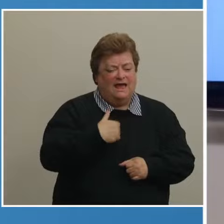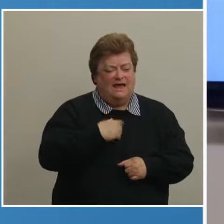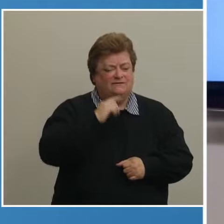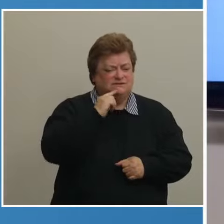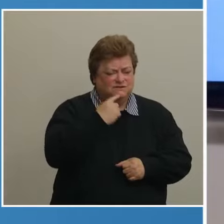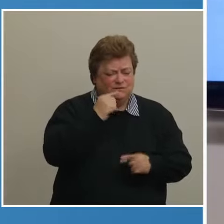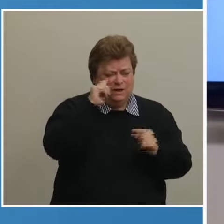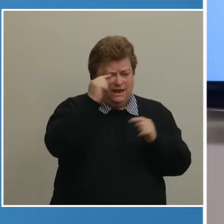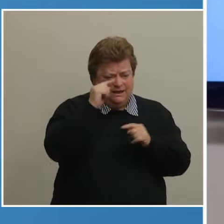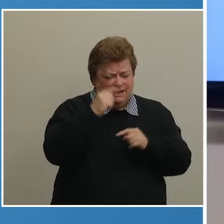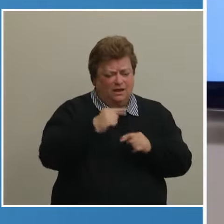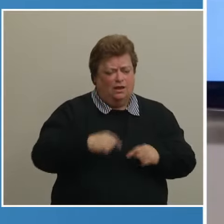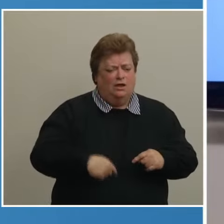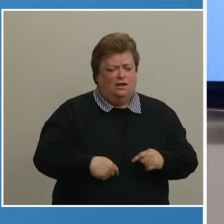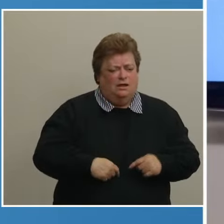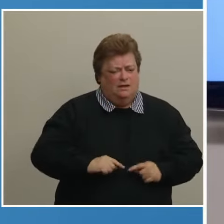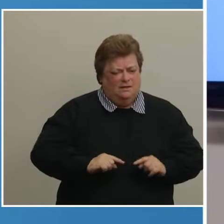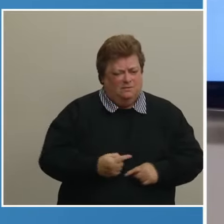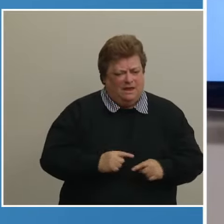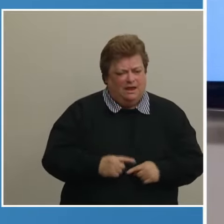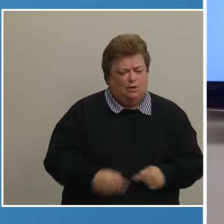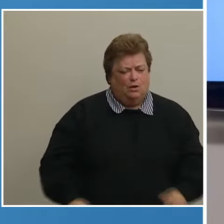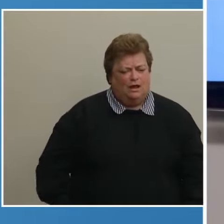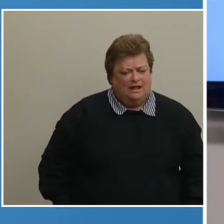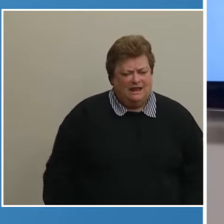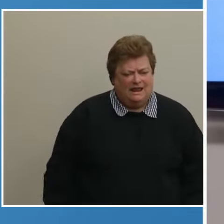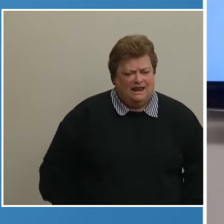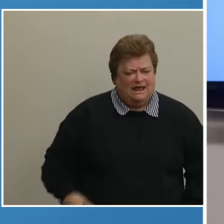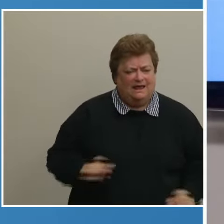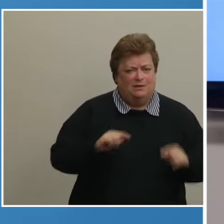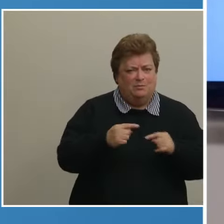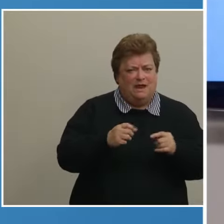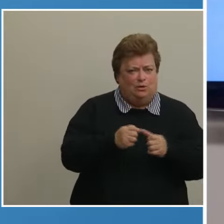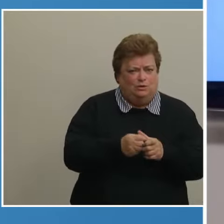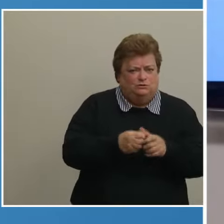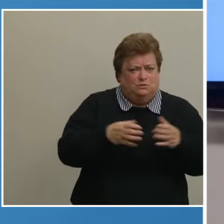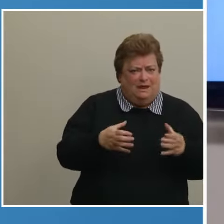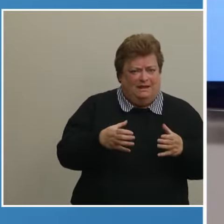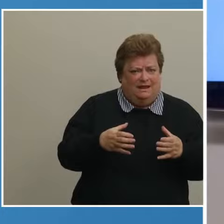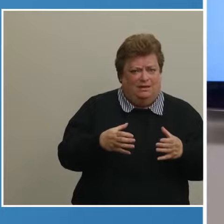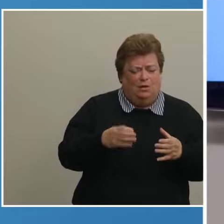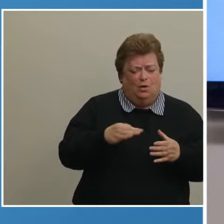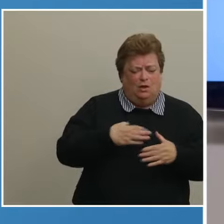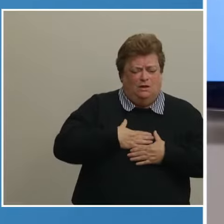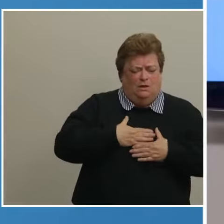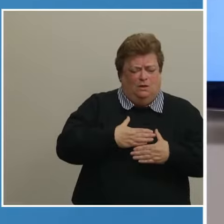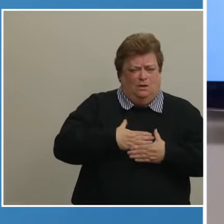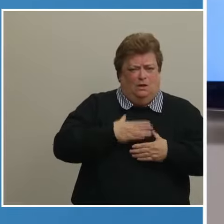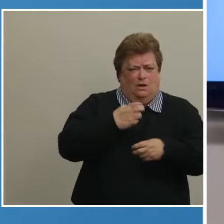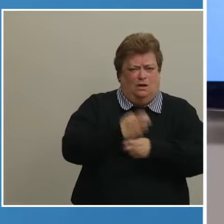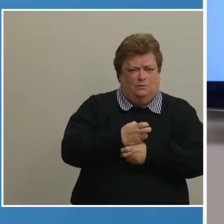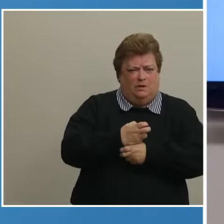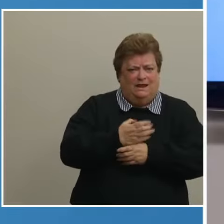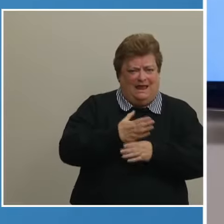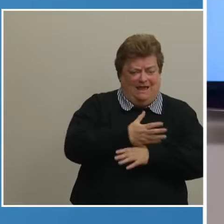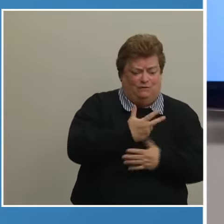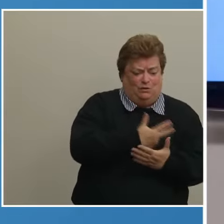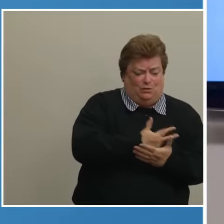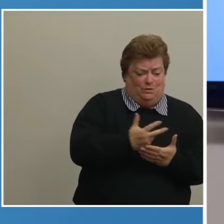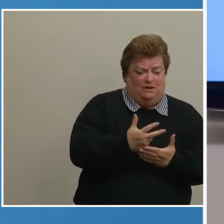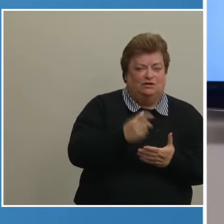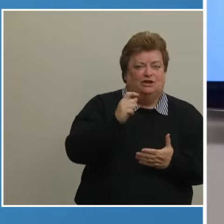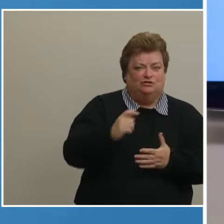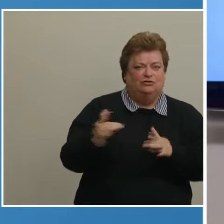headache, abdominal pain, leg pain, or swelling, or shortness of breath within 3 weeks after vaccination